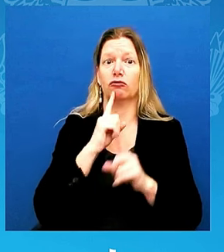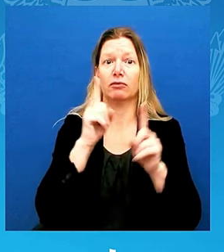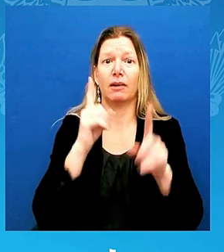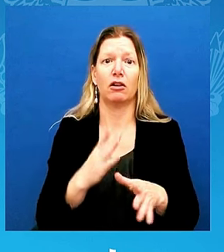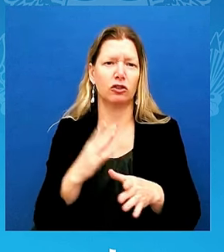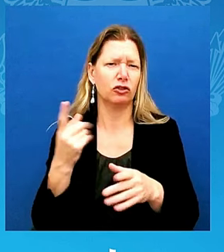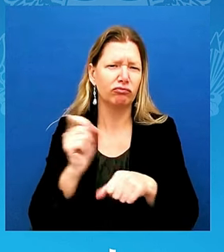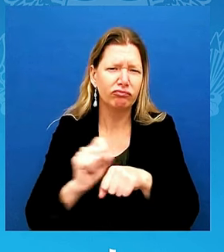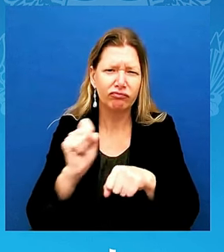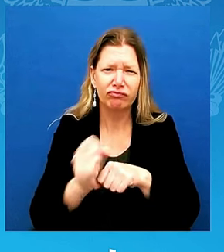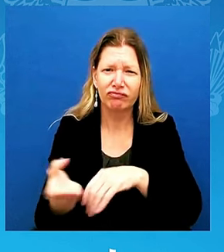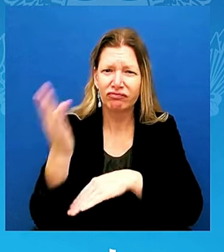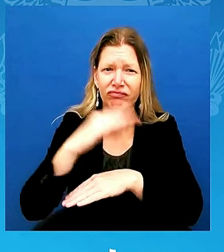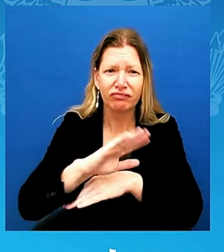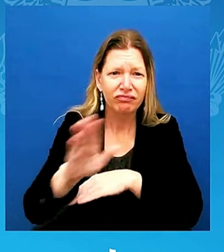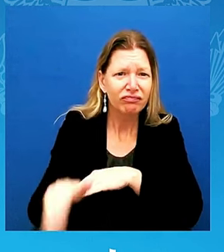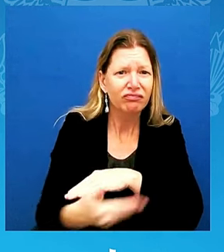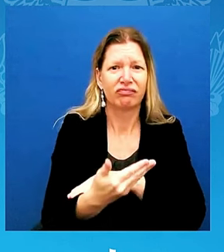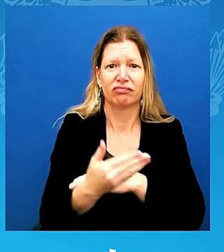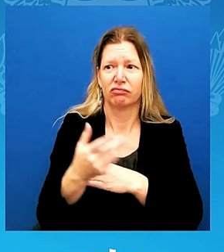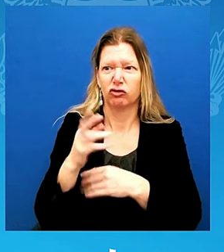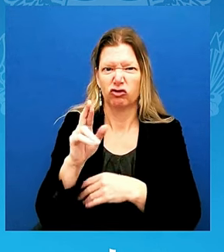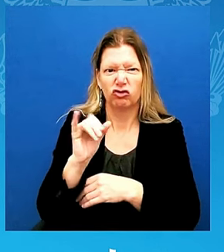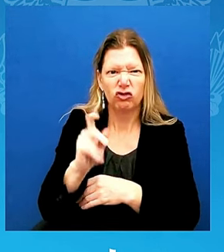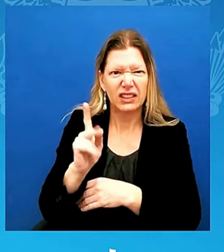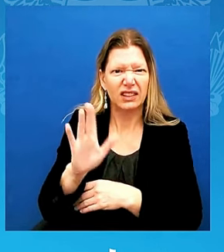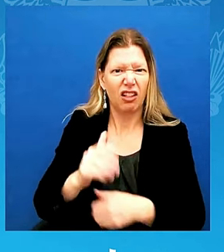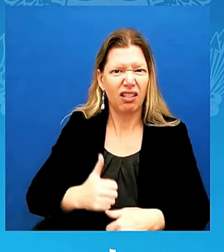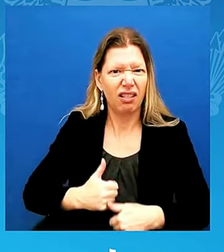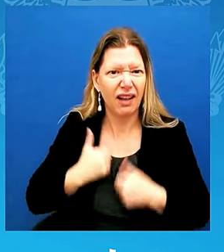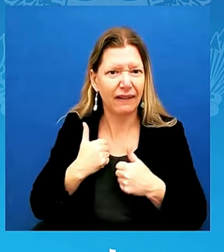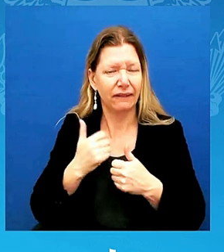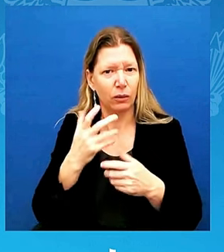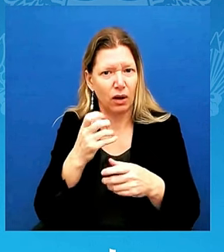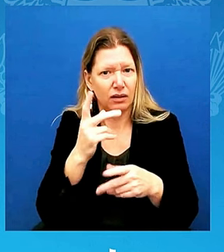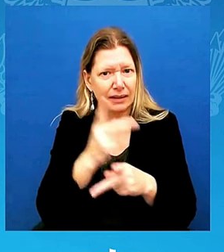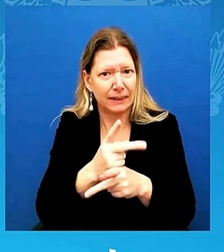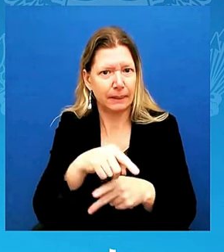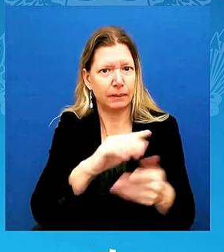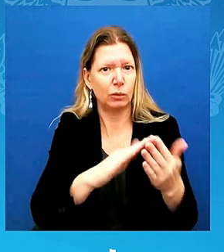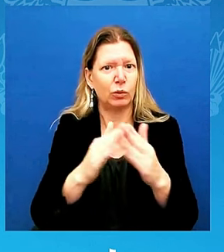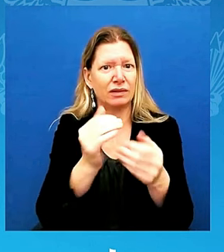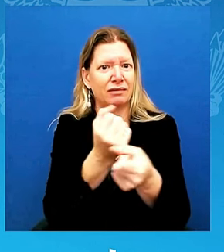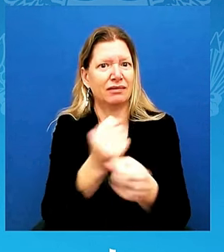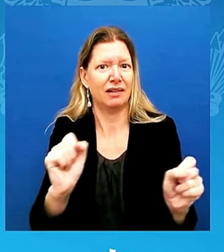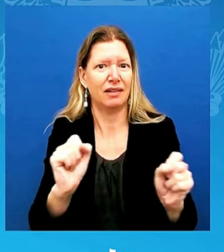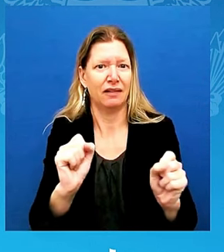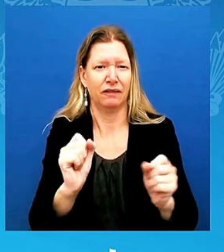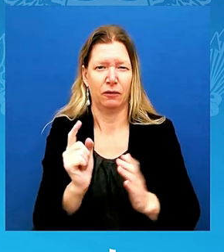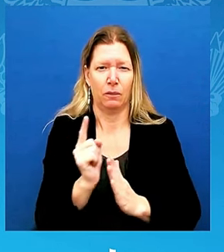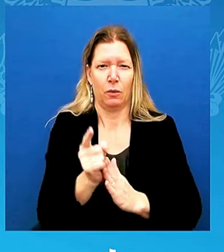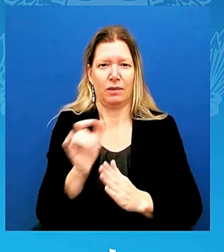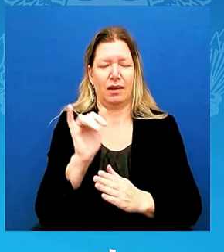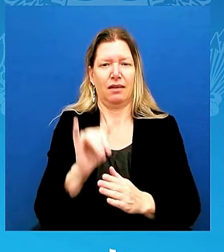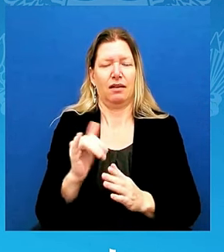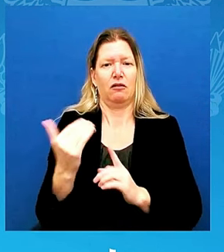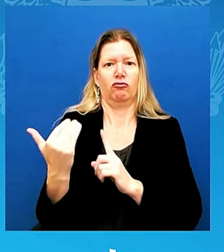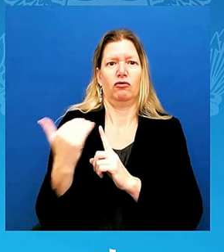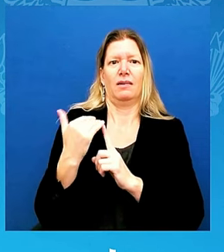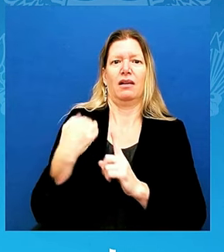our communities safe. Moments like this remind us we have so much more in common than what separates